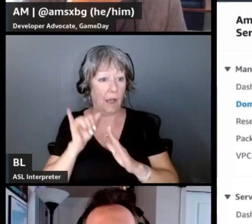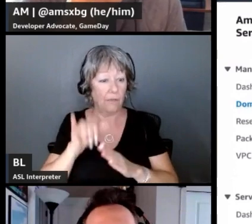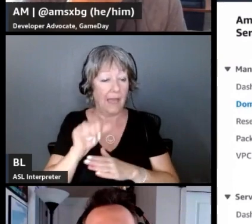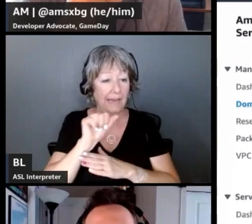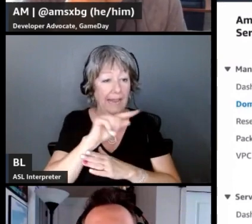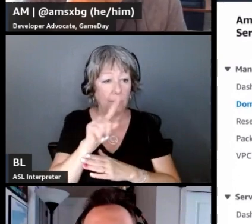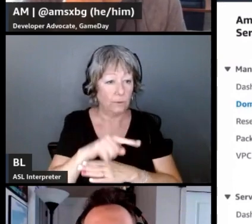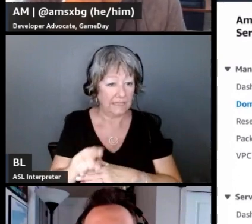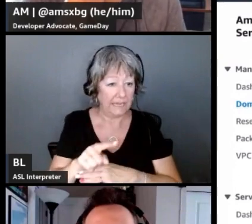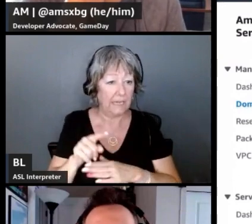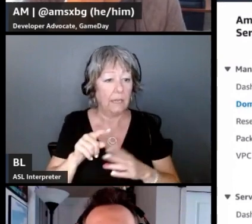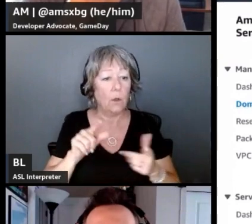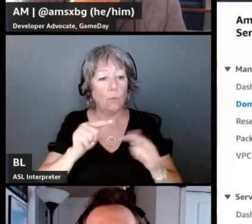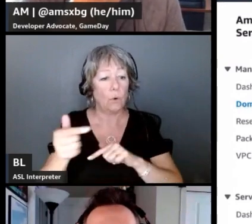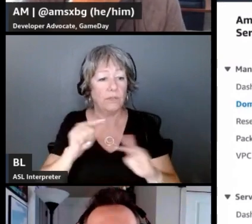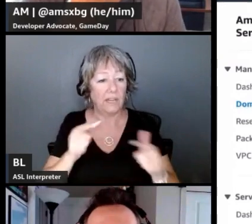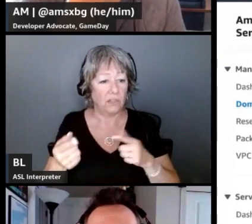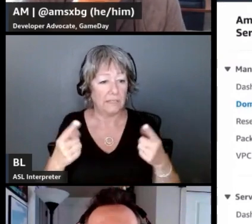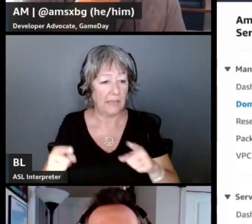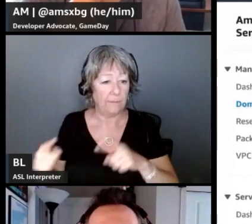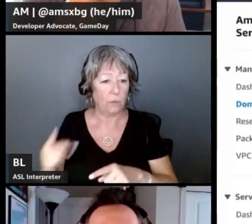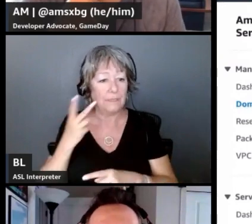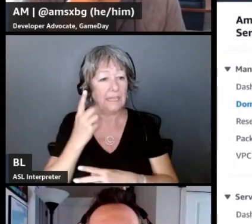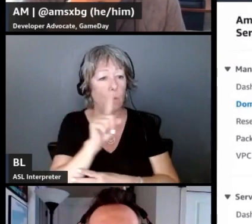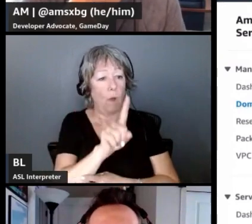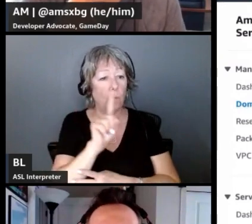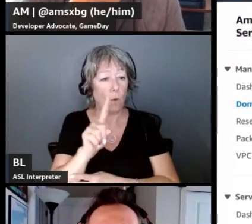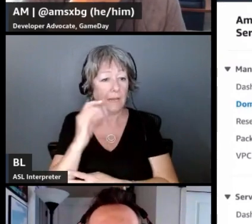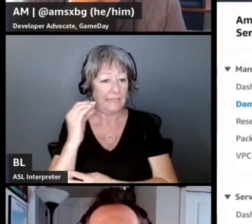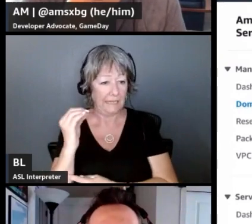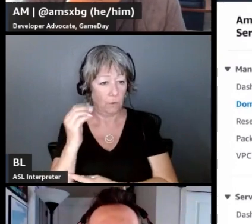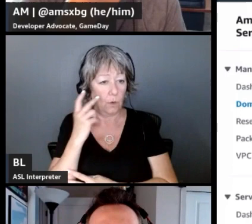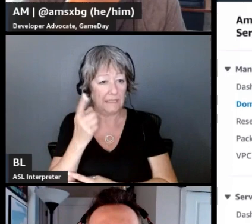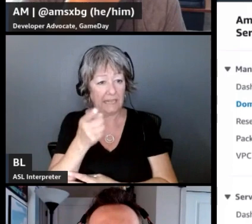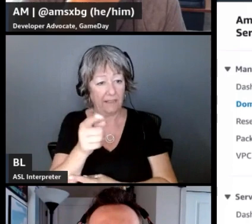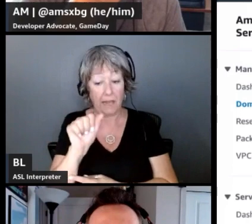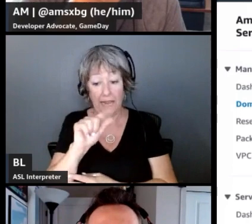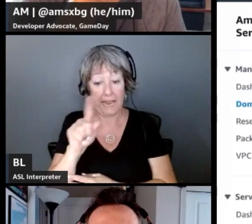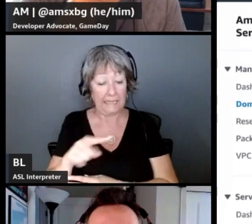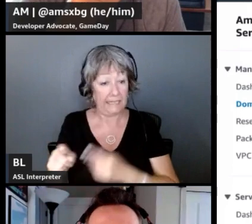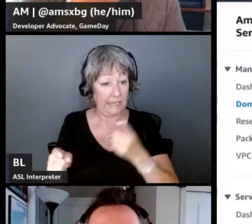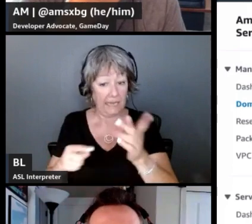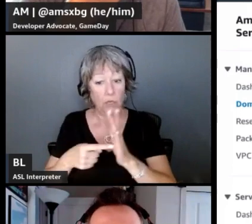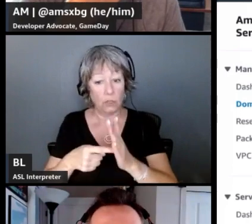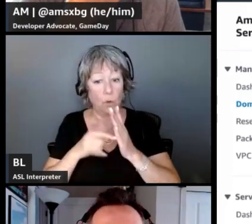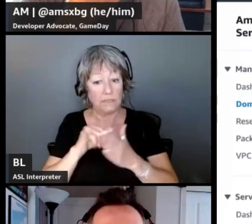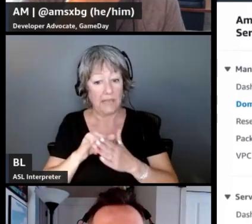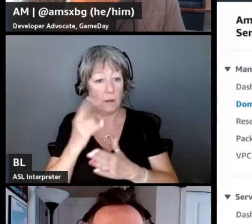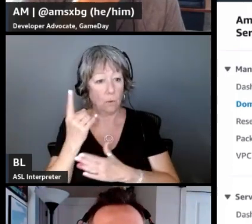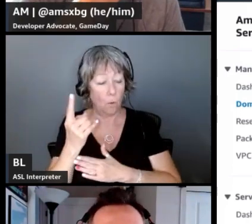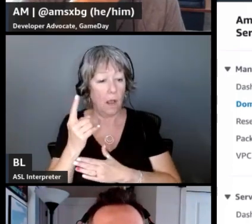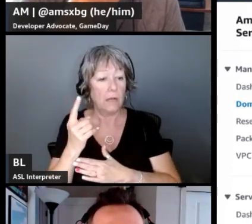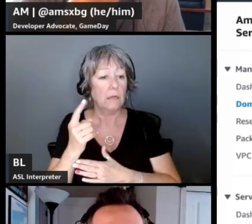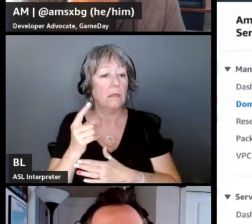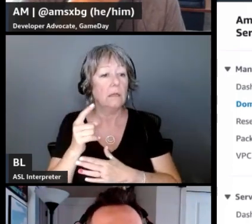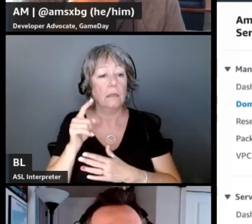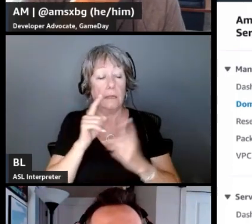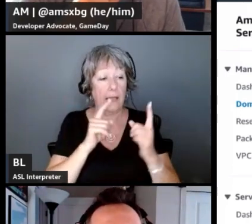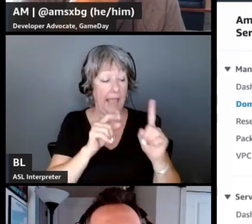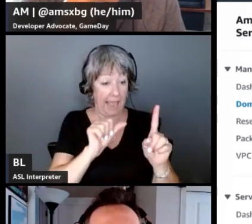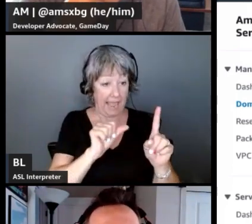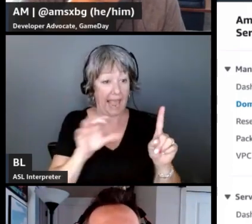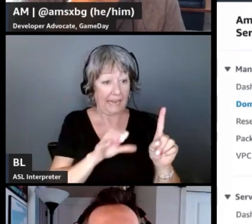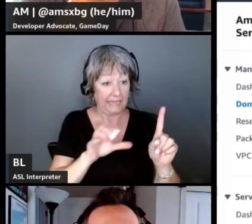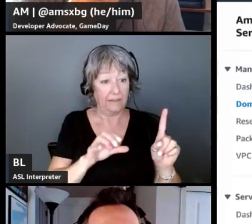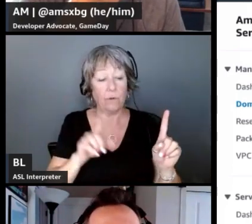can see 110 in this particular case around the AZ. So it shows that 1A is currently active, 1D is active,